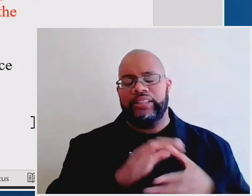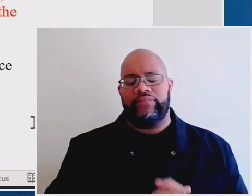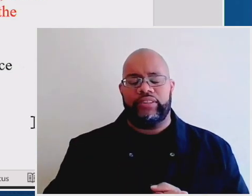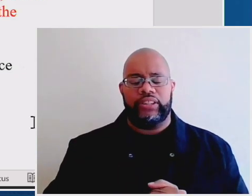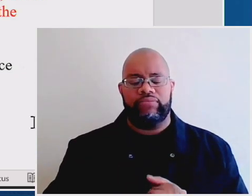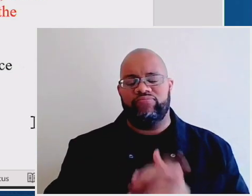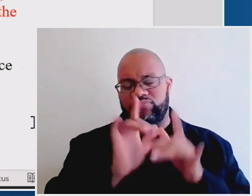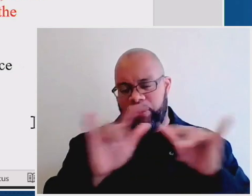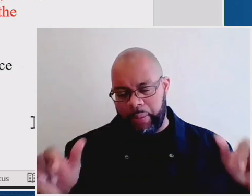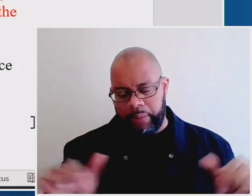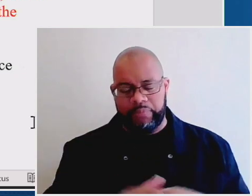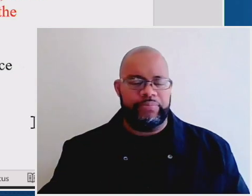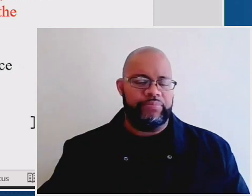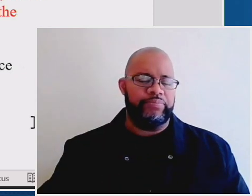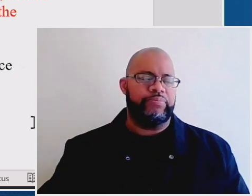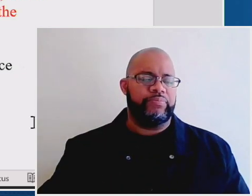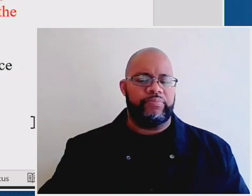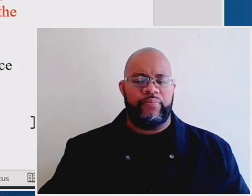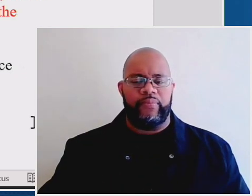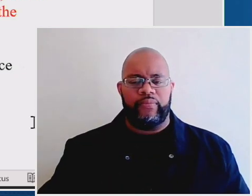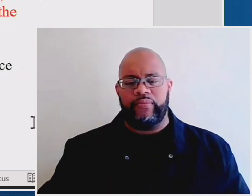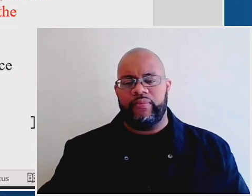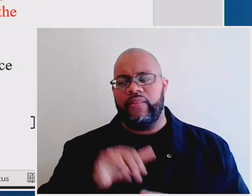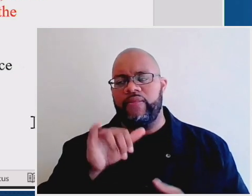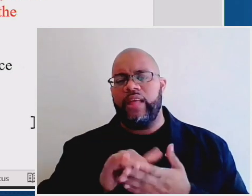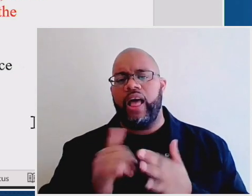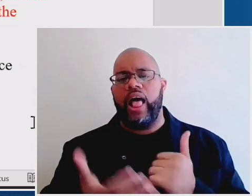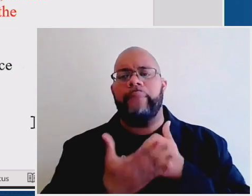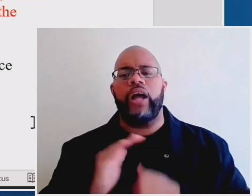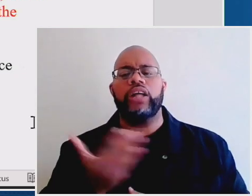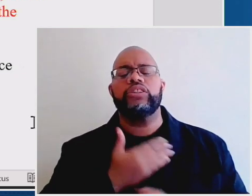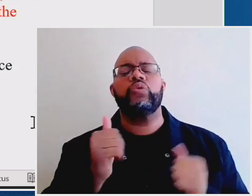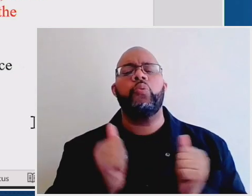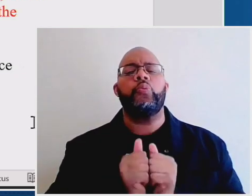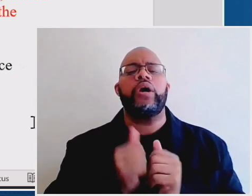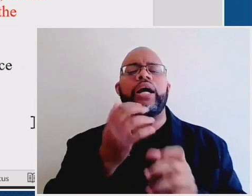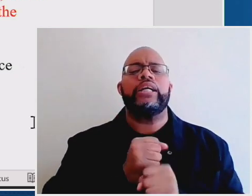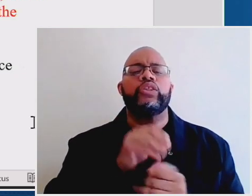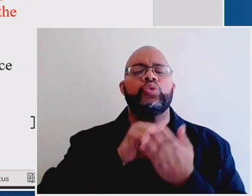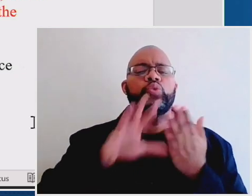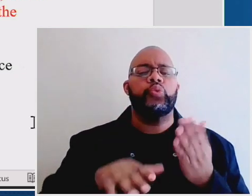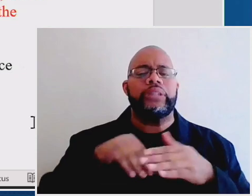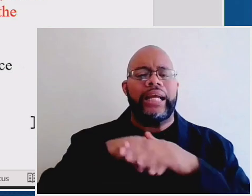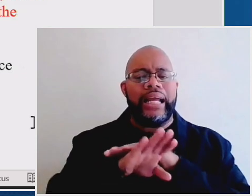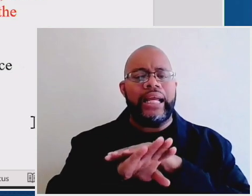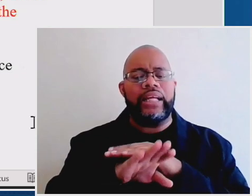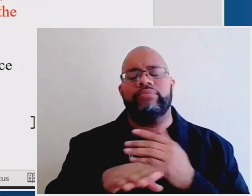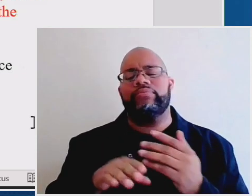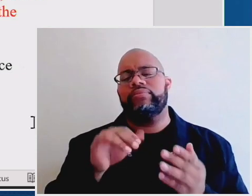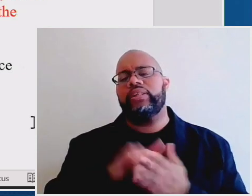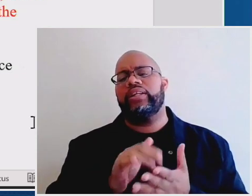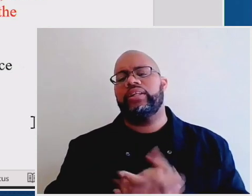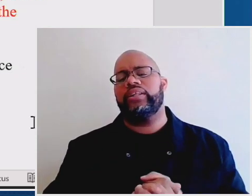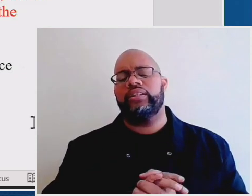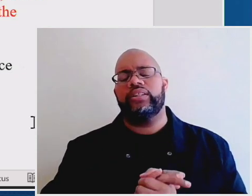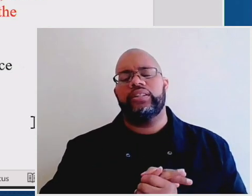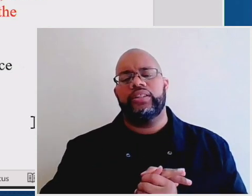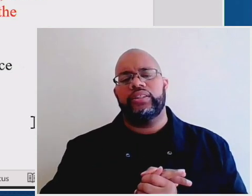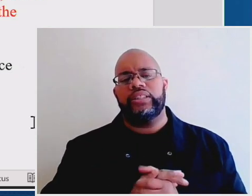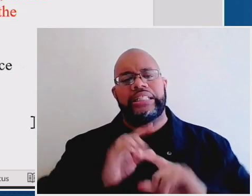etc. That helps us with getting students into these